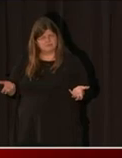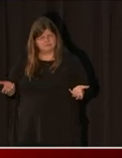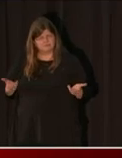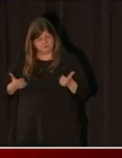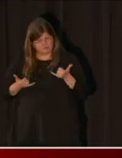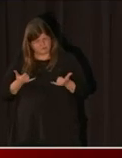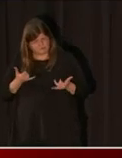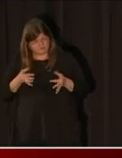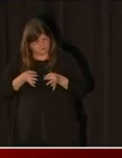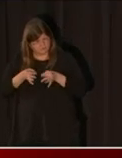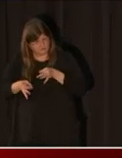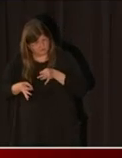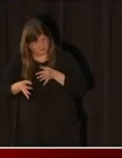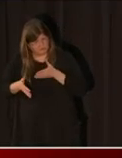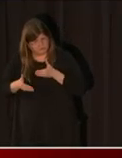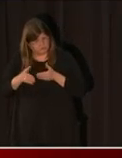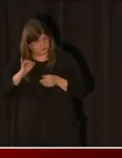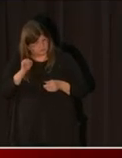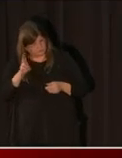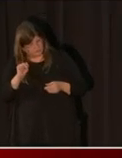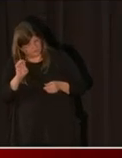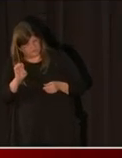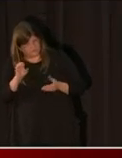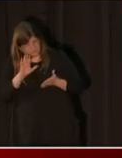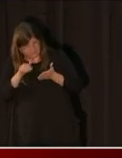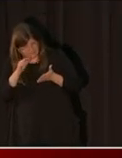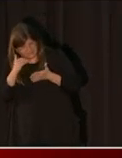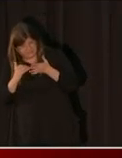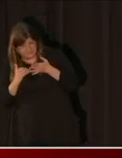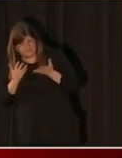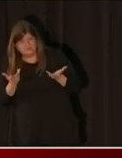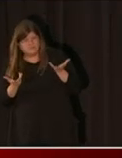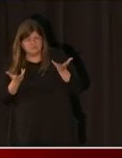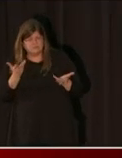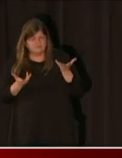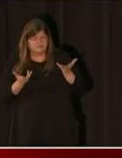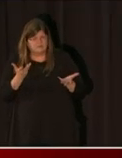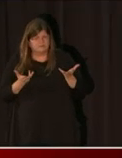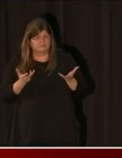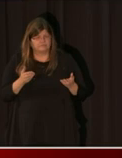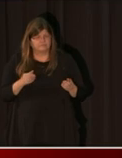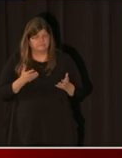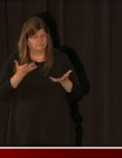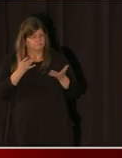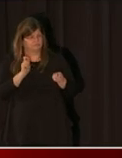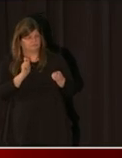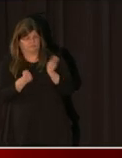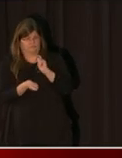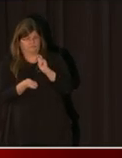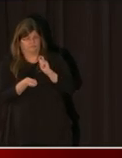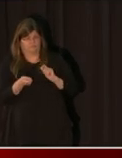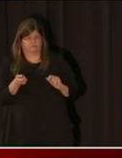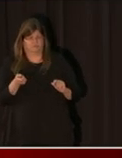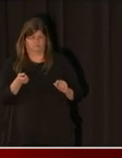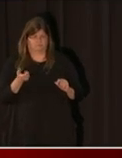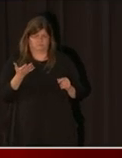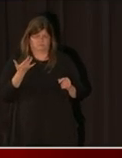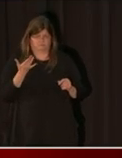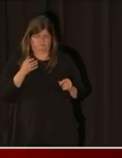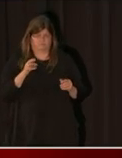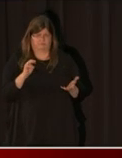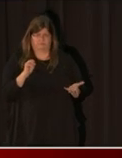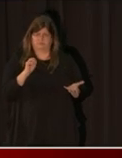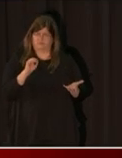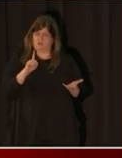weeks to mid-June, I was wondering if you could tell me what has changed, and specifically what modeling you're using, because I know